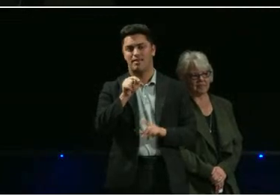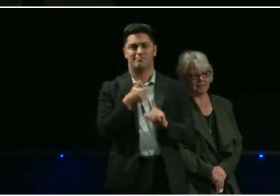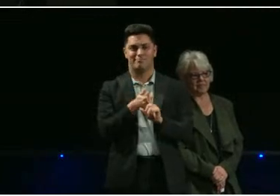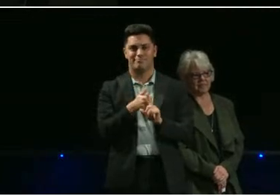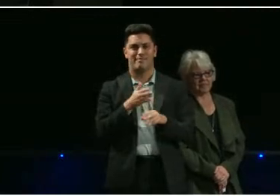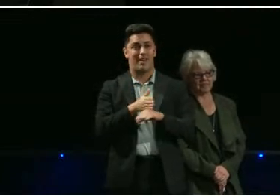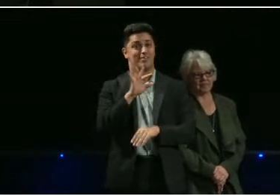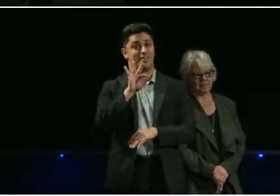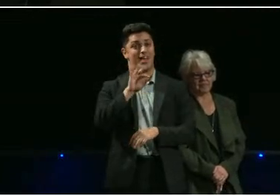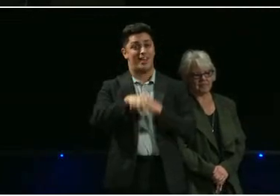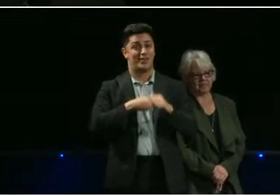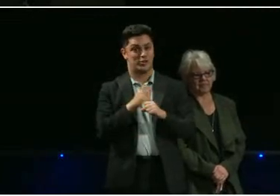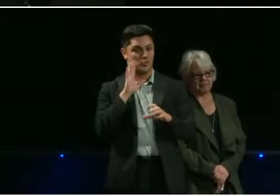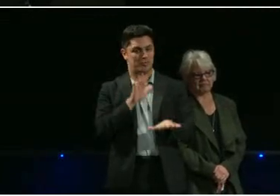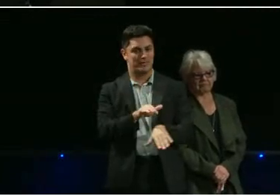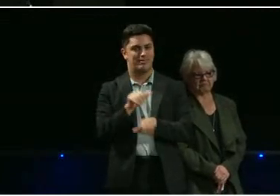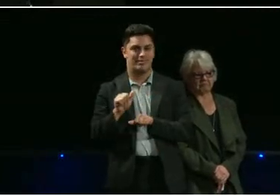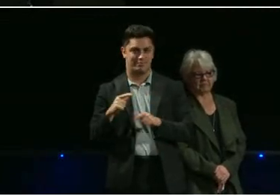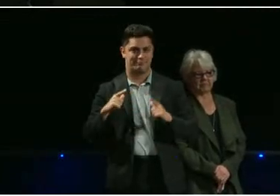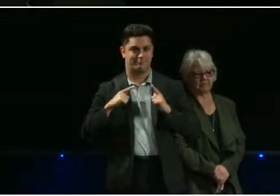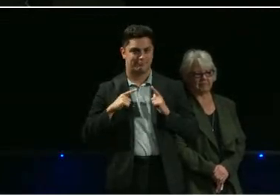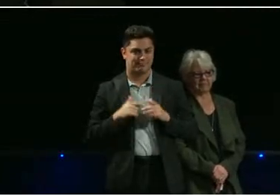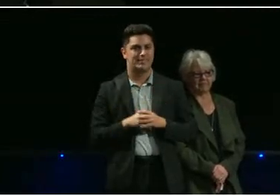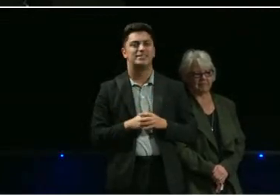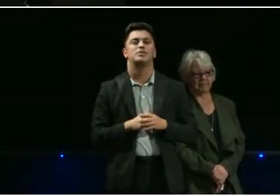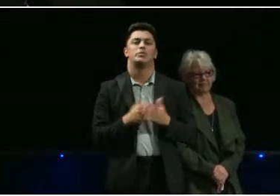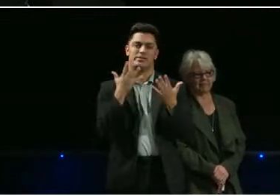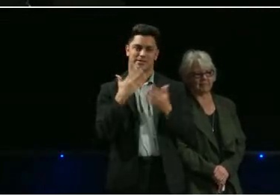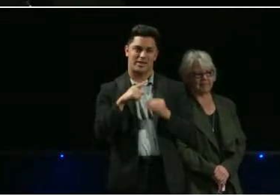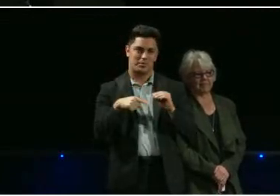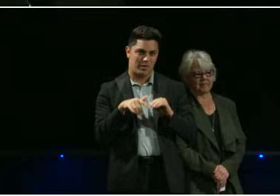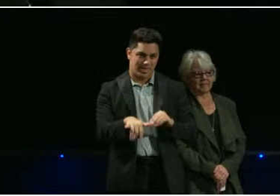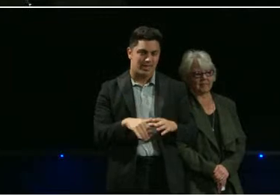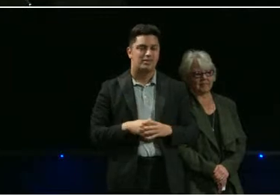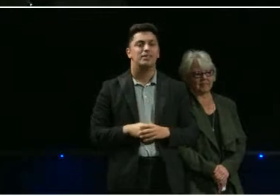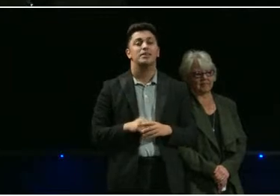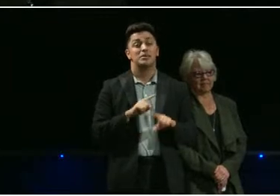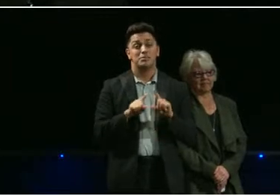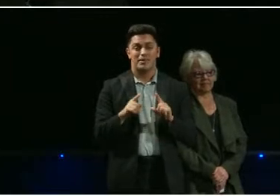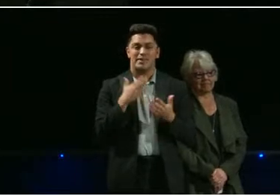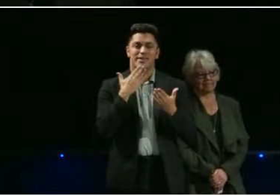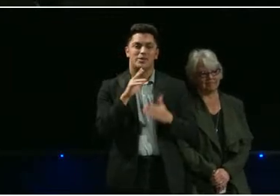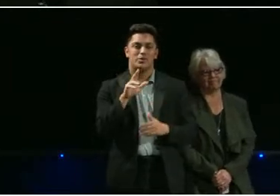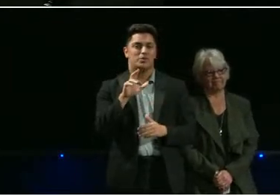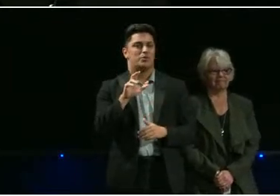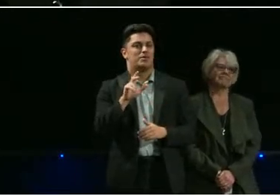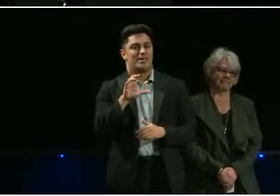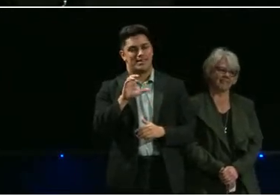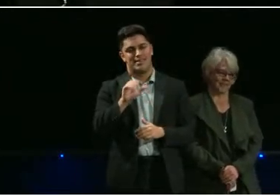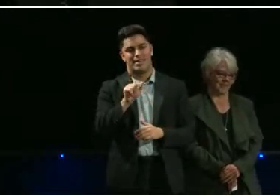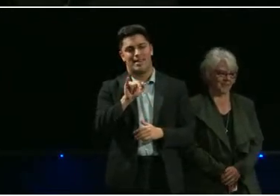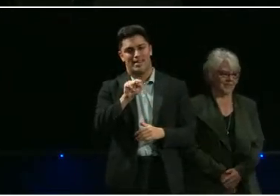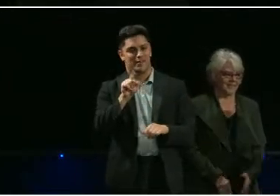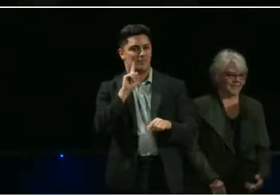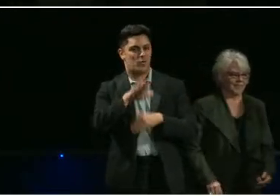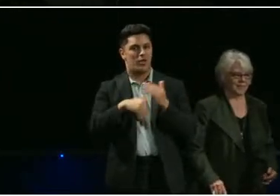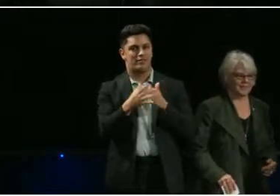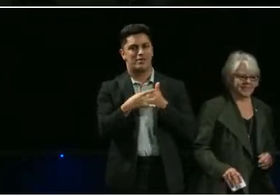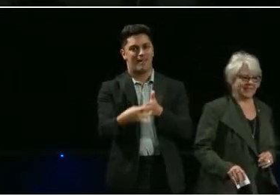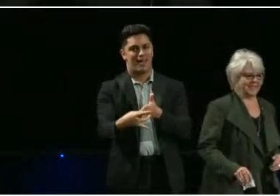after 9 years is going to be leaving us, and we're very sad about that, but thank you, Kate, for all your guidance.